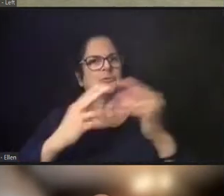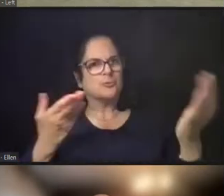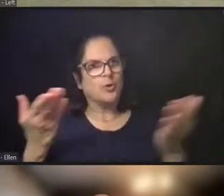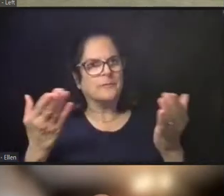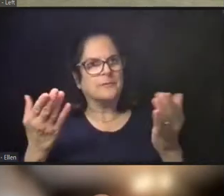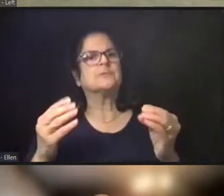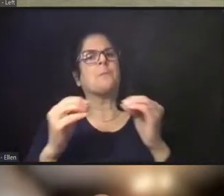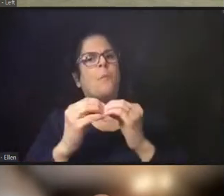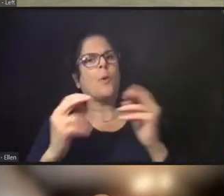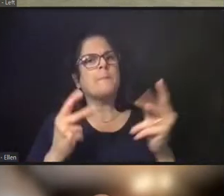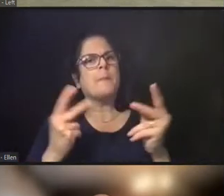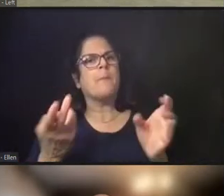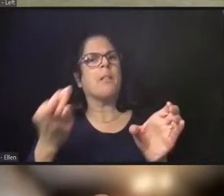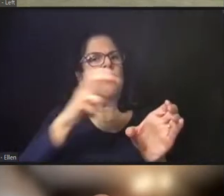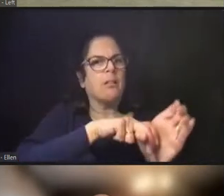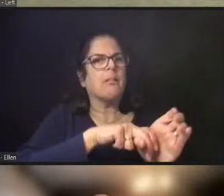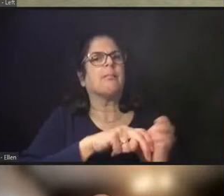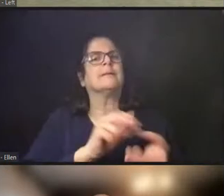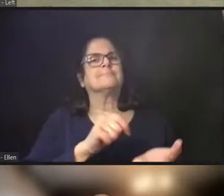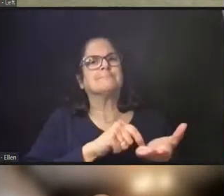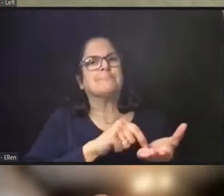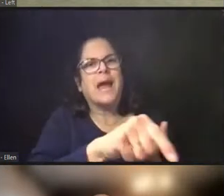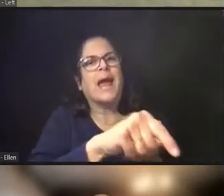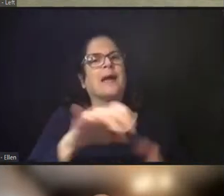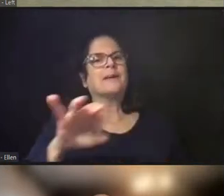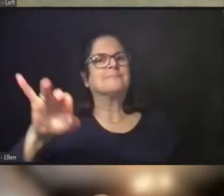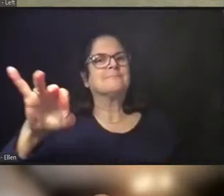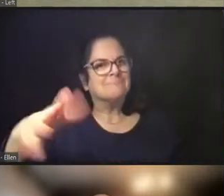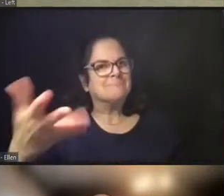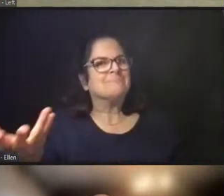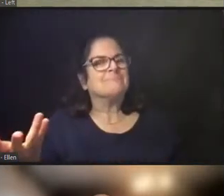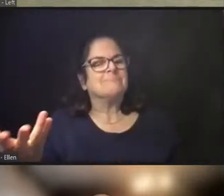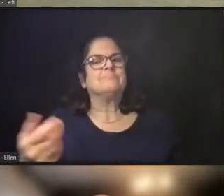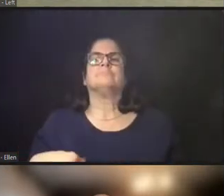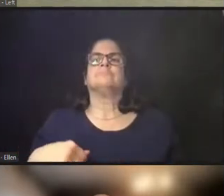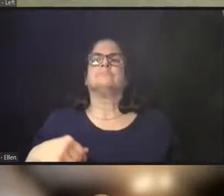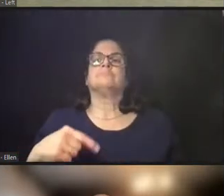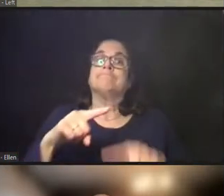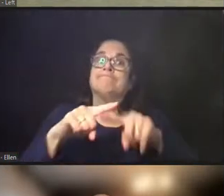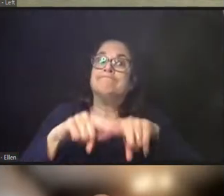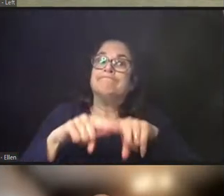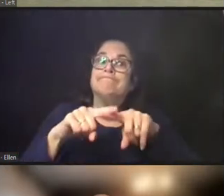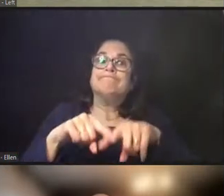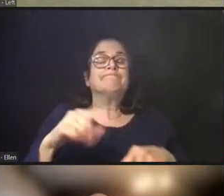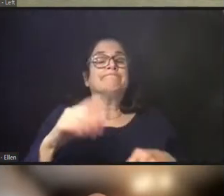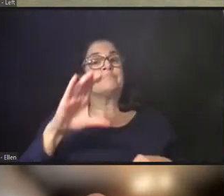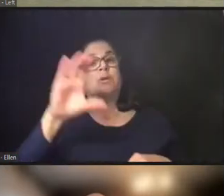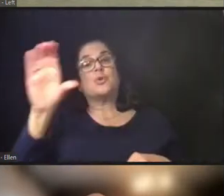what we do will still be dependent upon what's happening with the city as a whole.